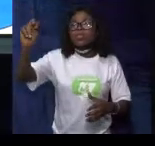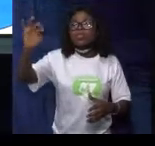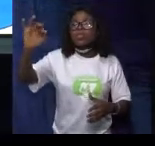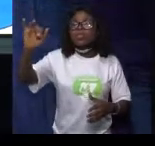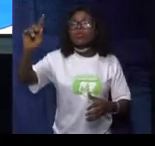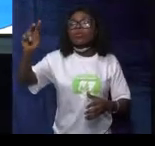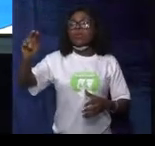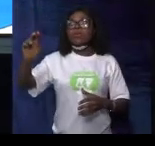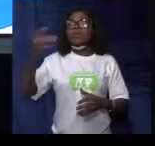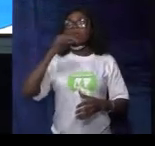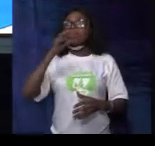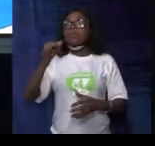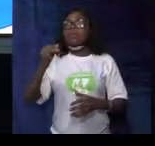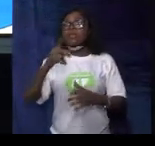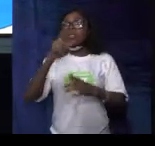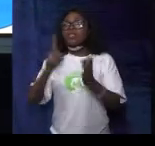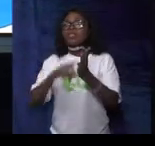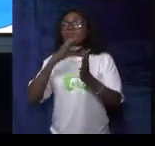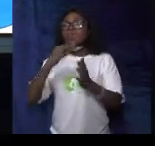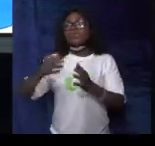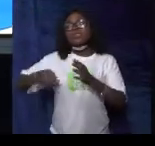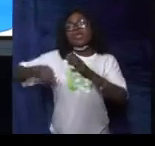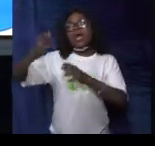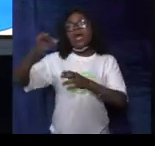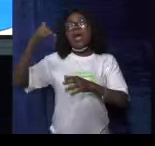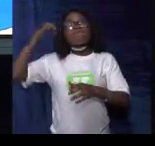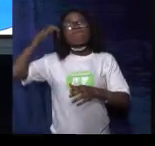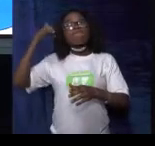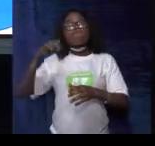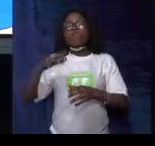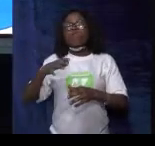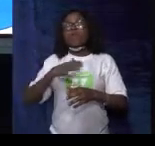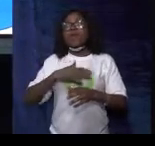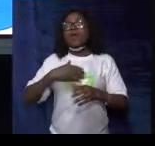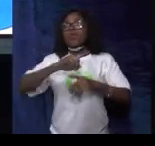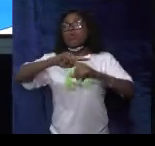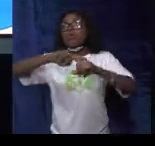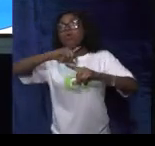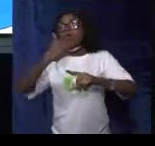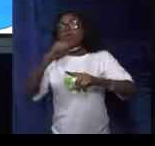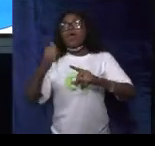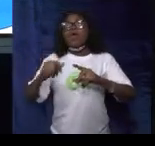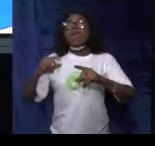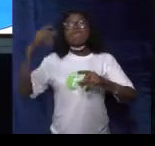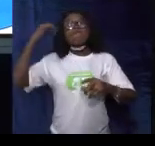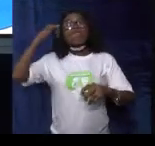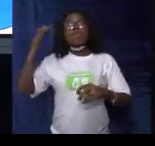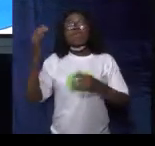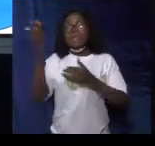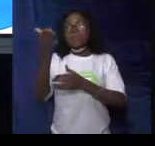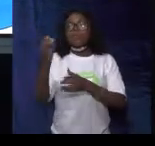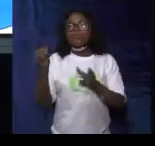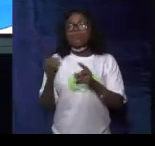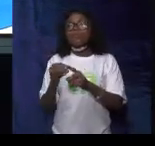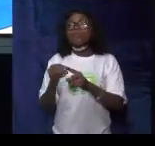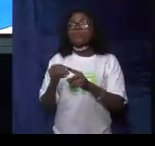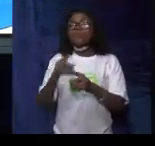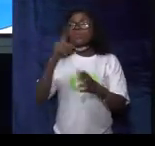big blue one here is Nokia. This one is BlackBerry. This one is iPhone. and this one says other phones,